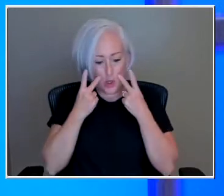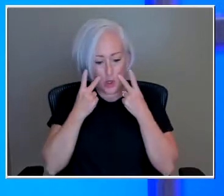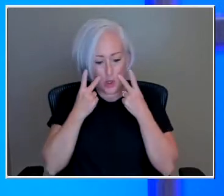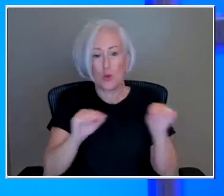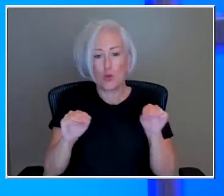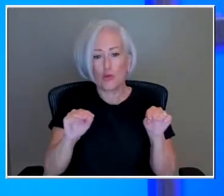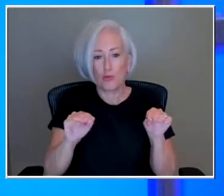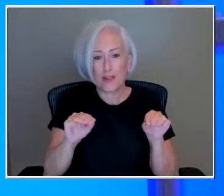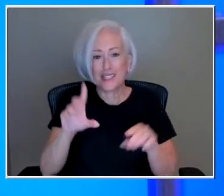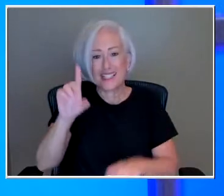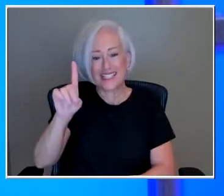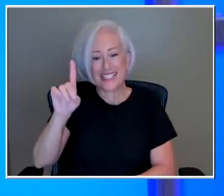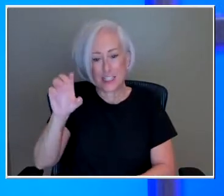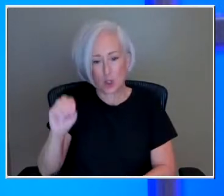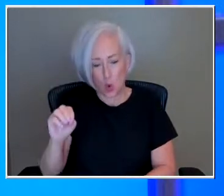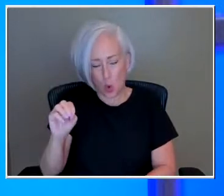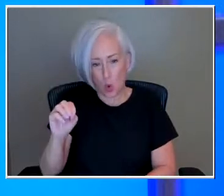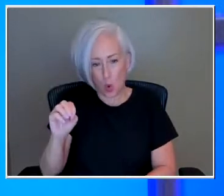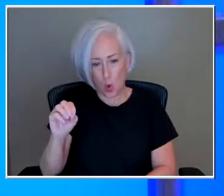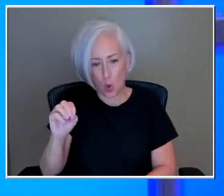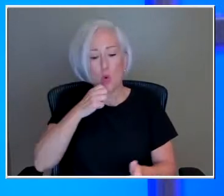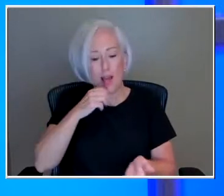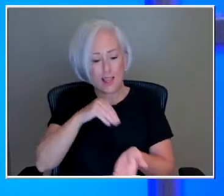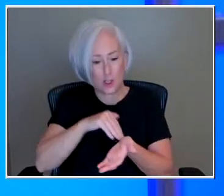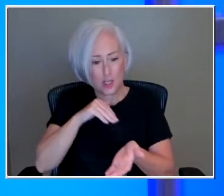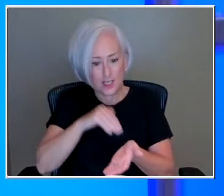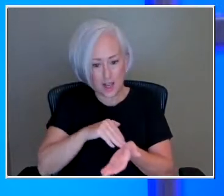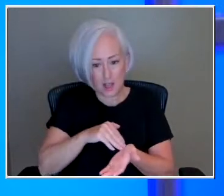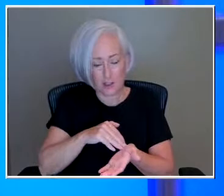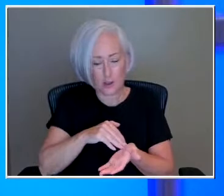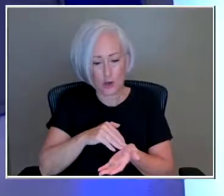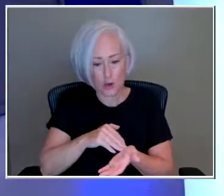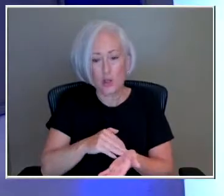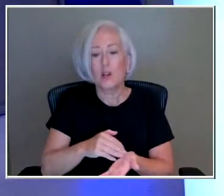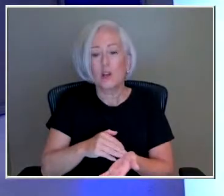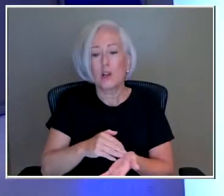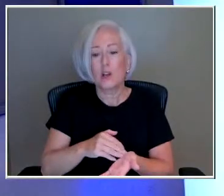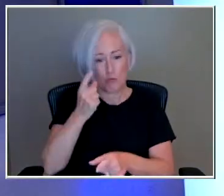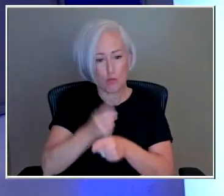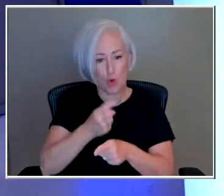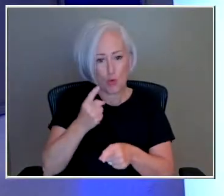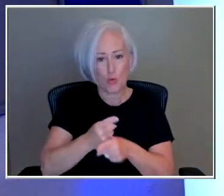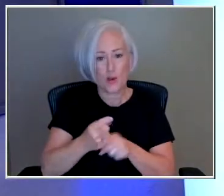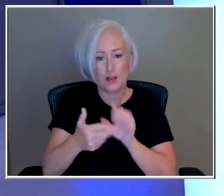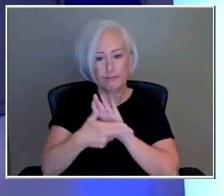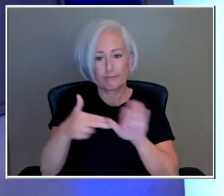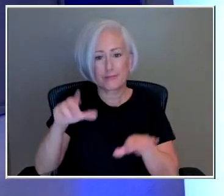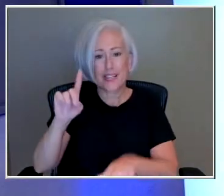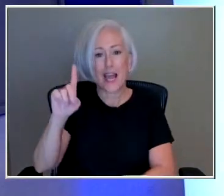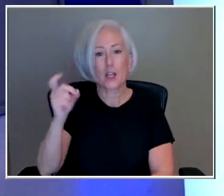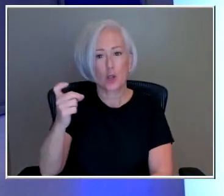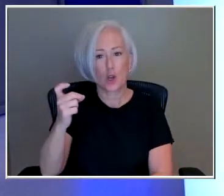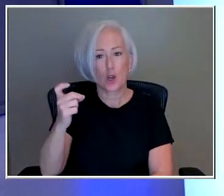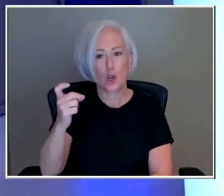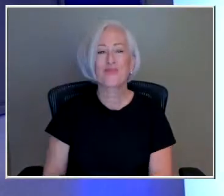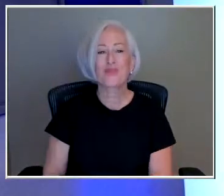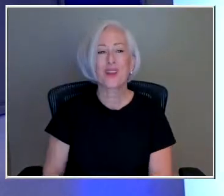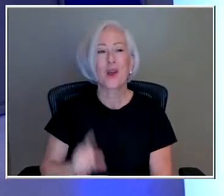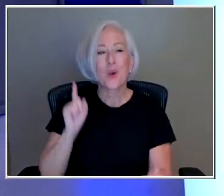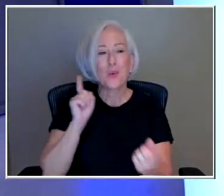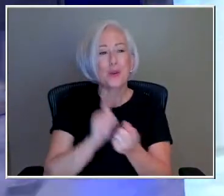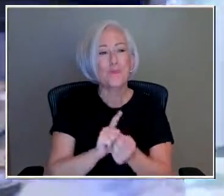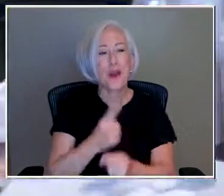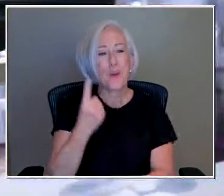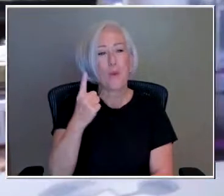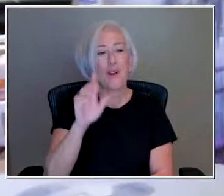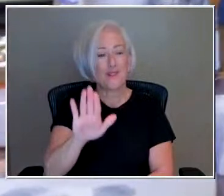often to help get the right diagnosis. So we met another tremor patient, one of your patients actually, who